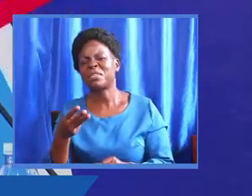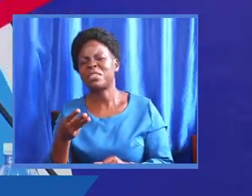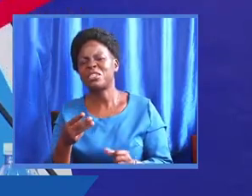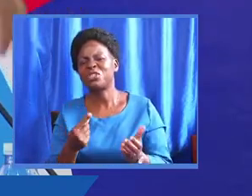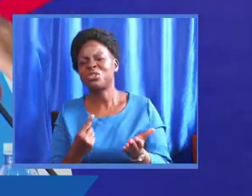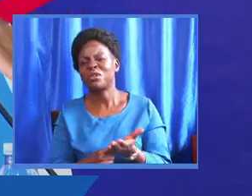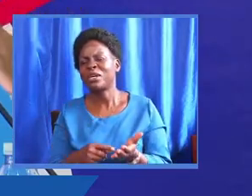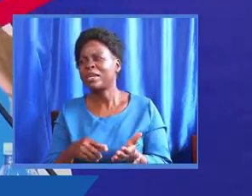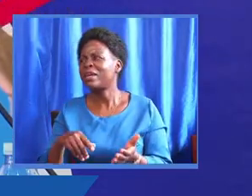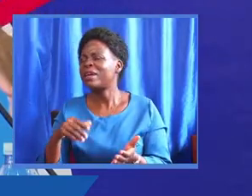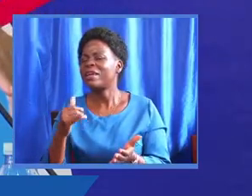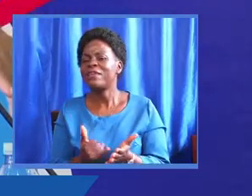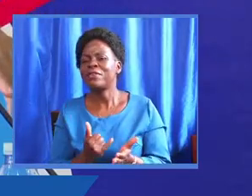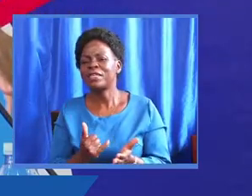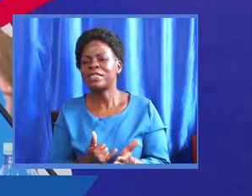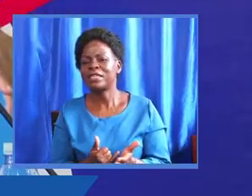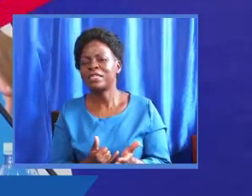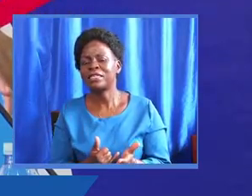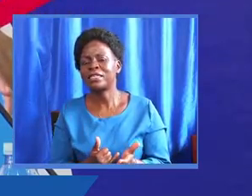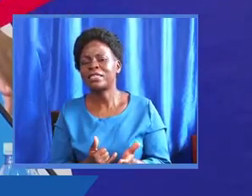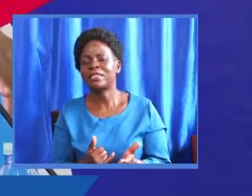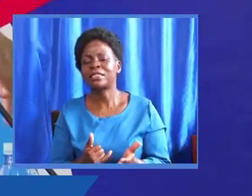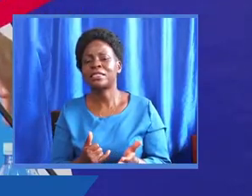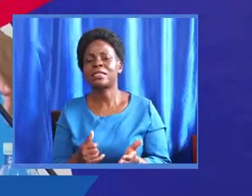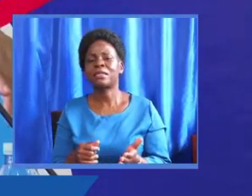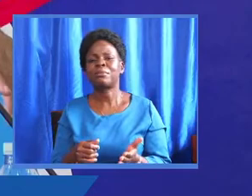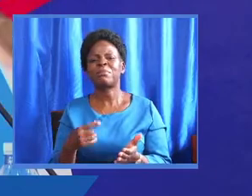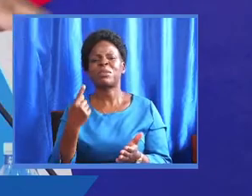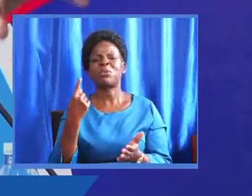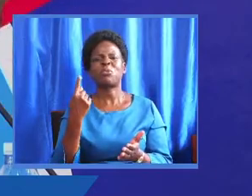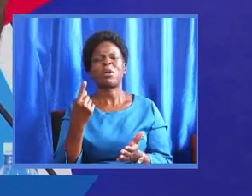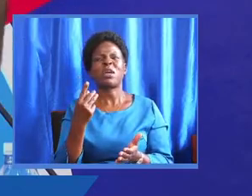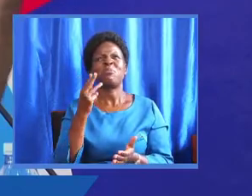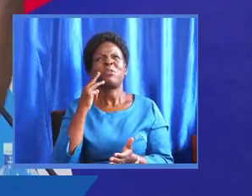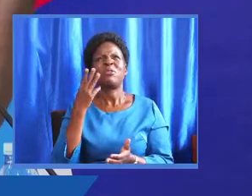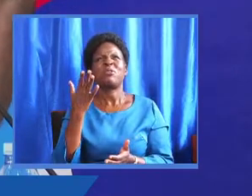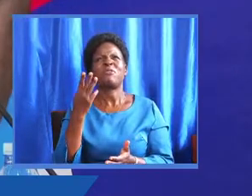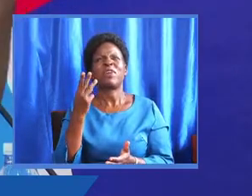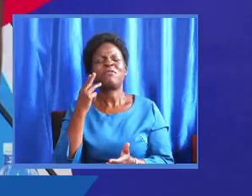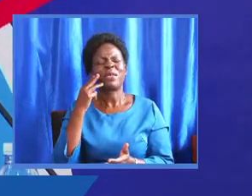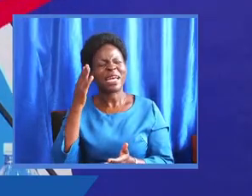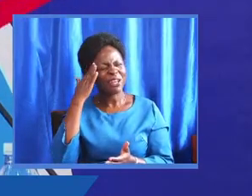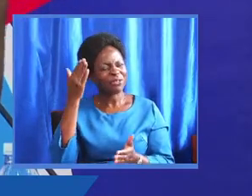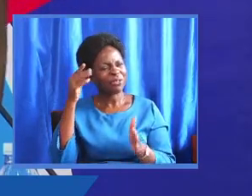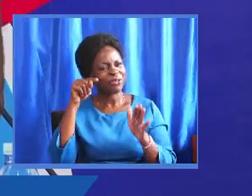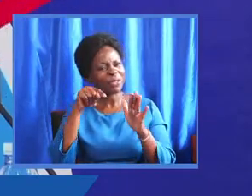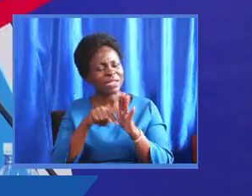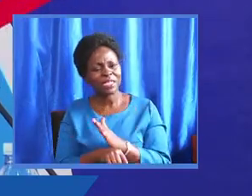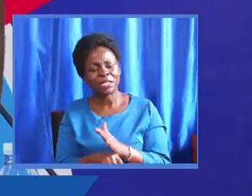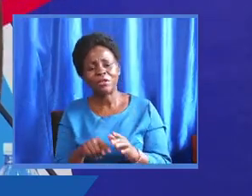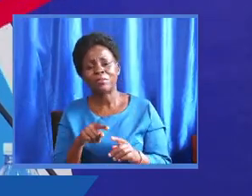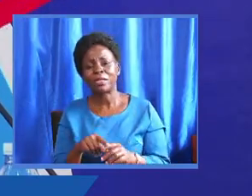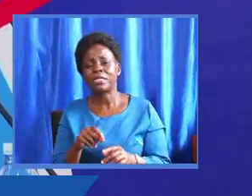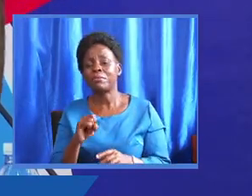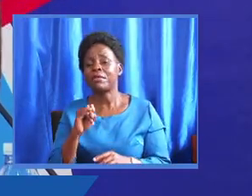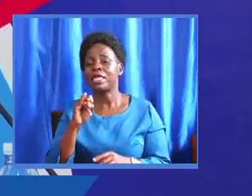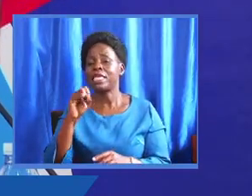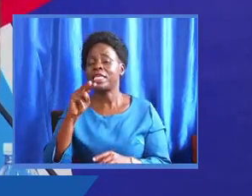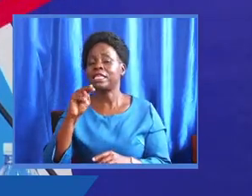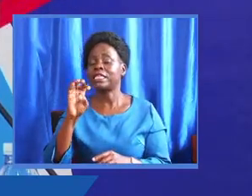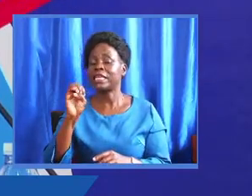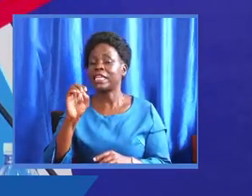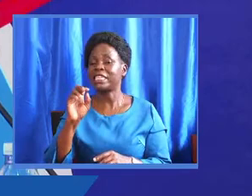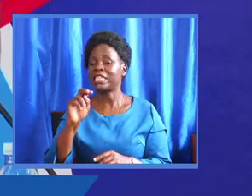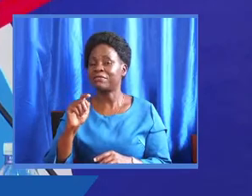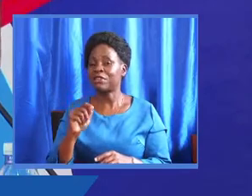investors. For foreign people, it's either 1 million or 5 million. I don't know the details. But those incentives are there for every